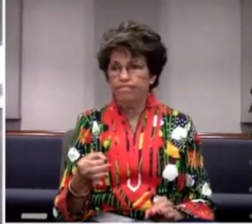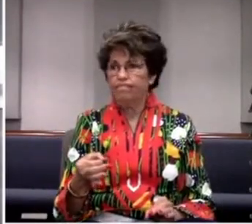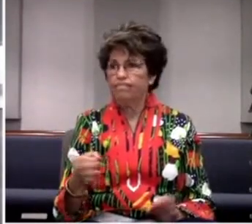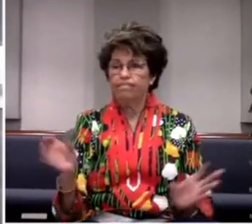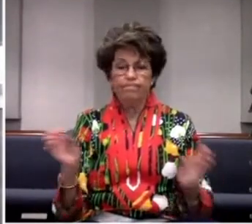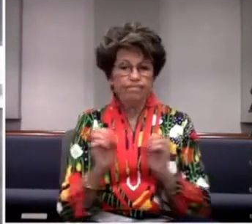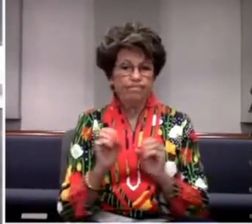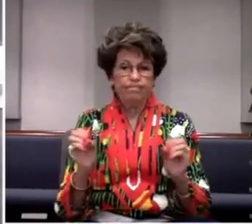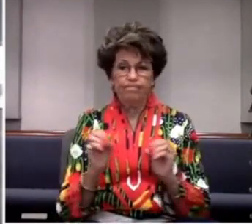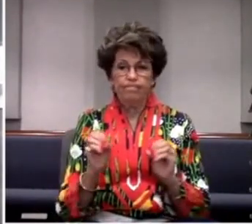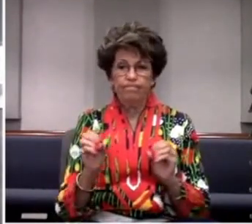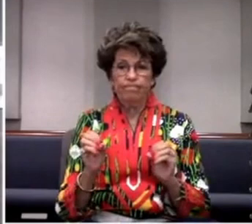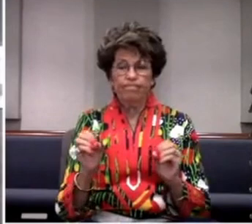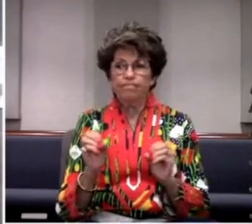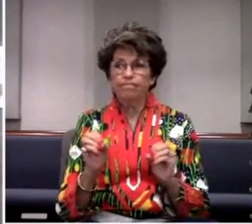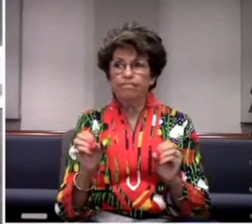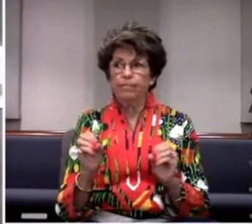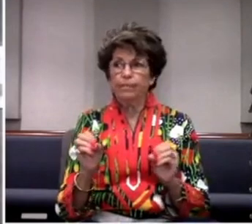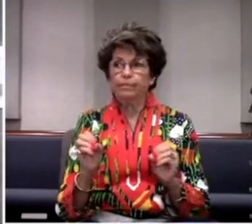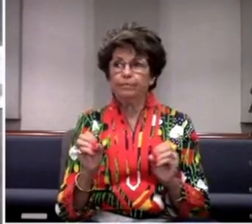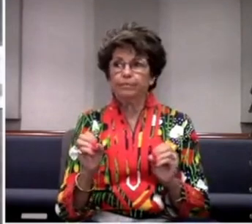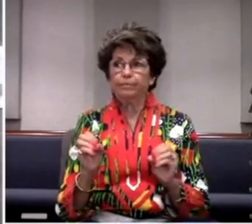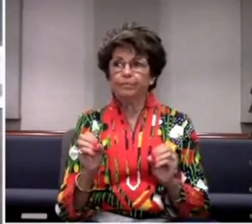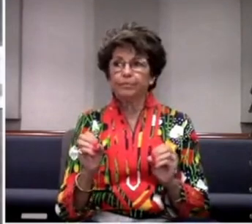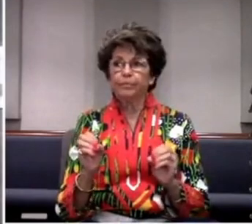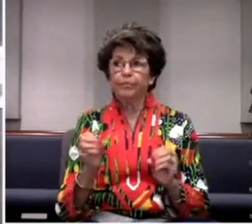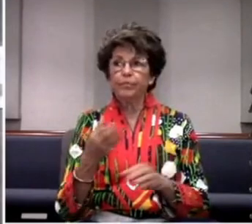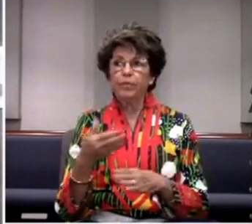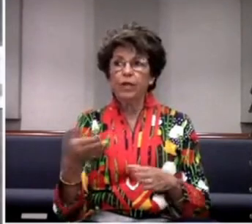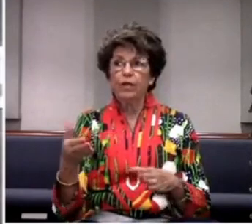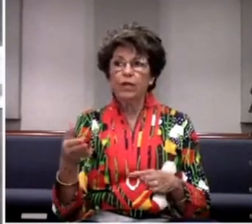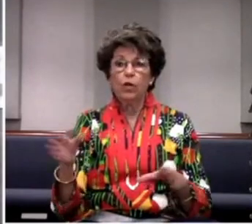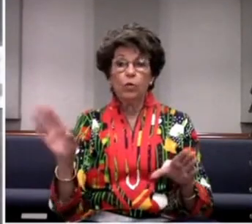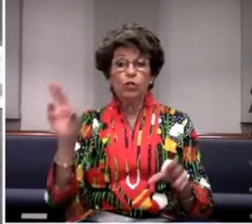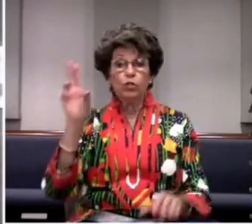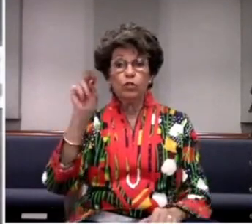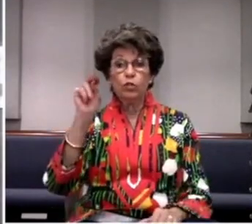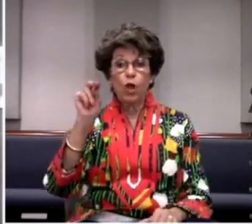And above all, there was no death.